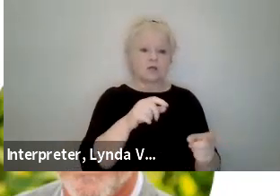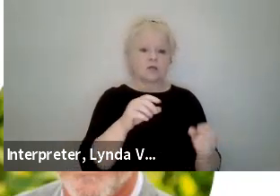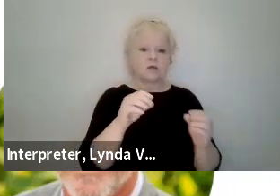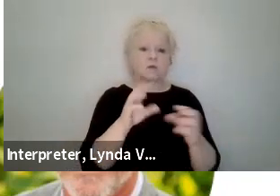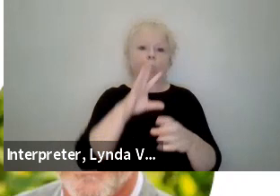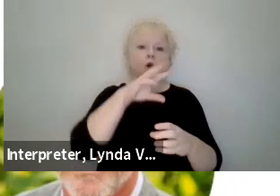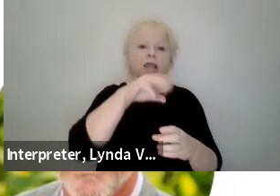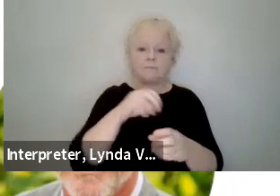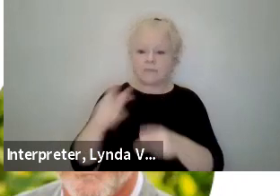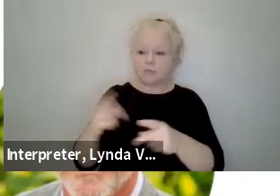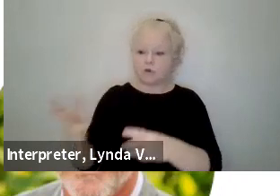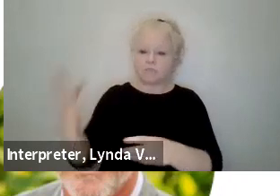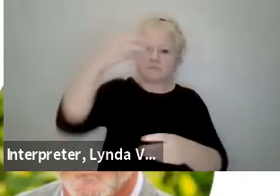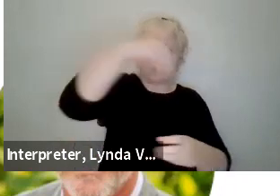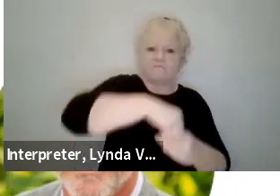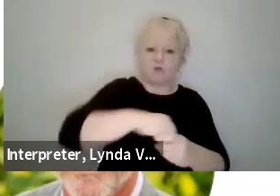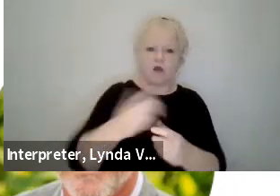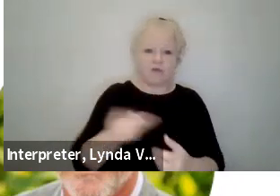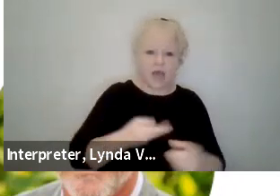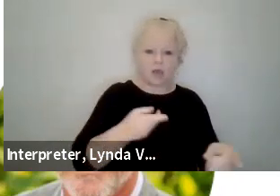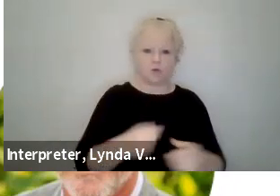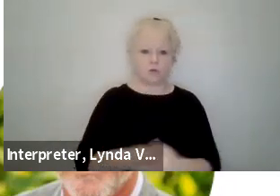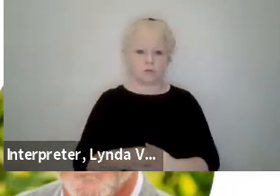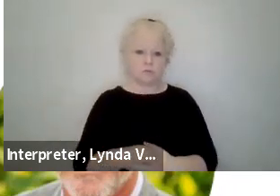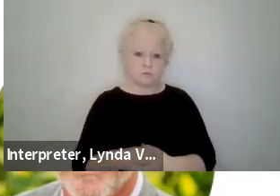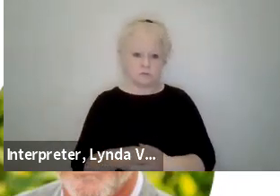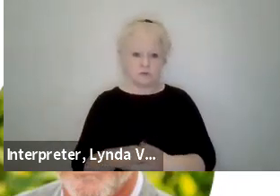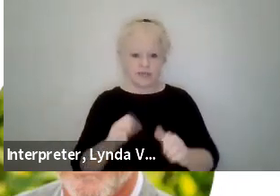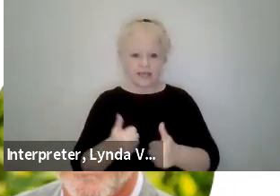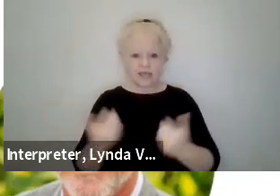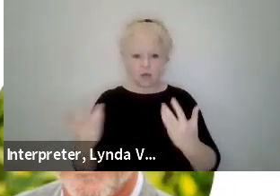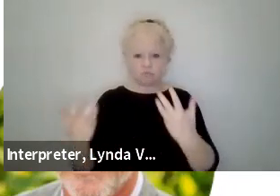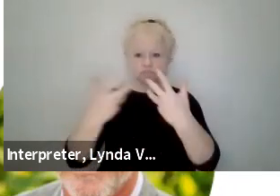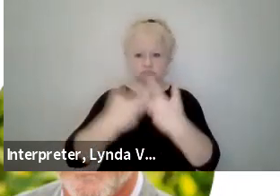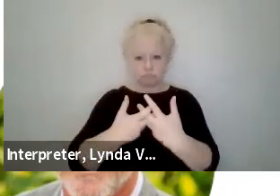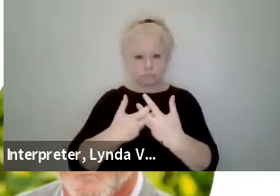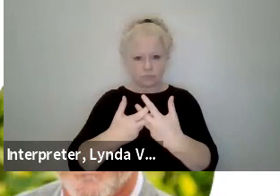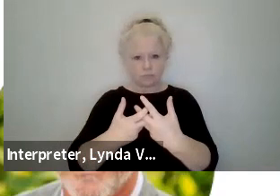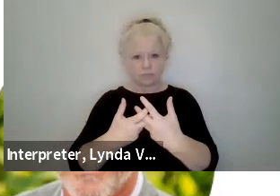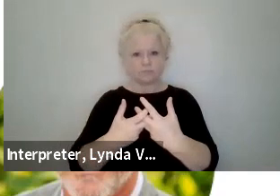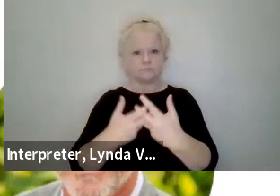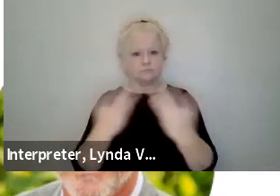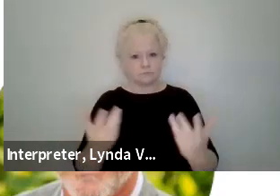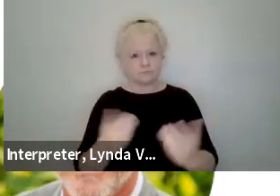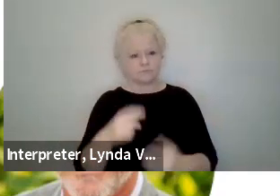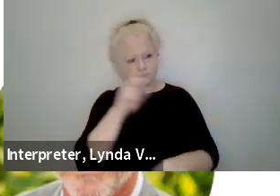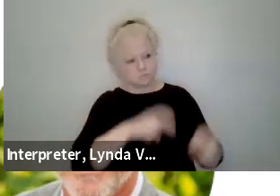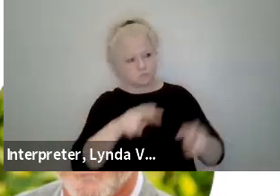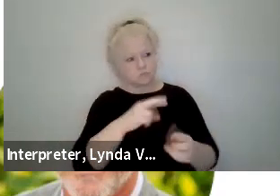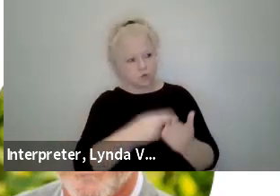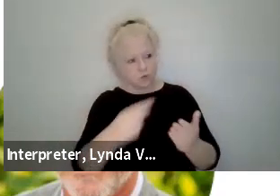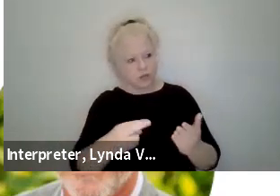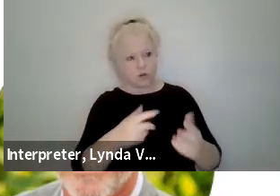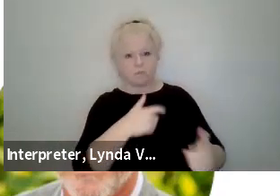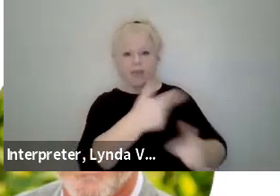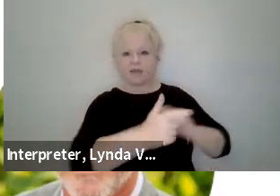engaged population. So those were how we were able to identify resources and the two-way